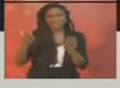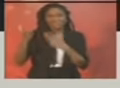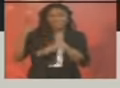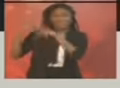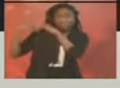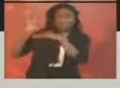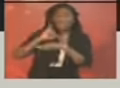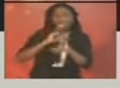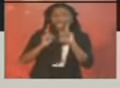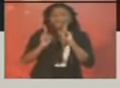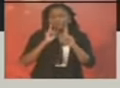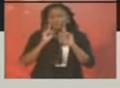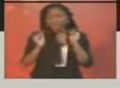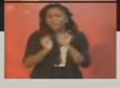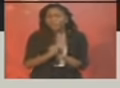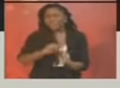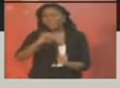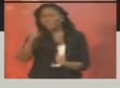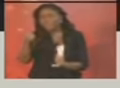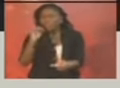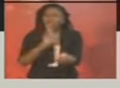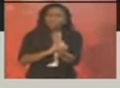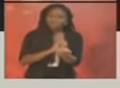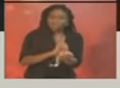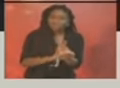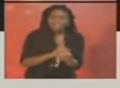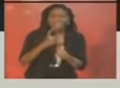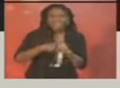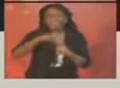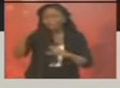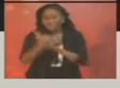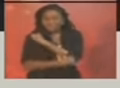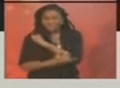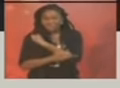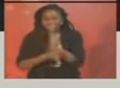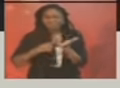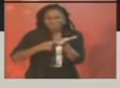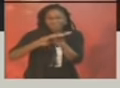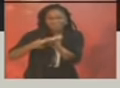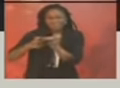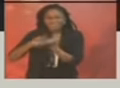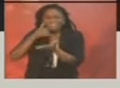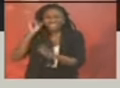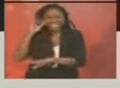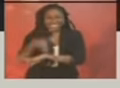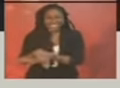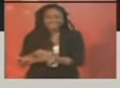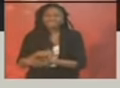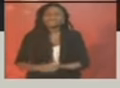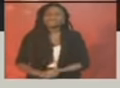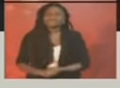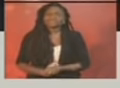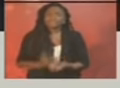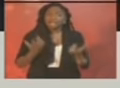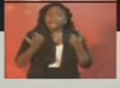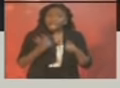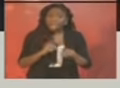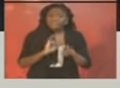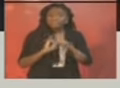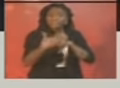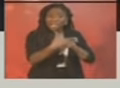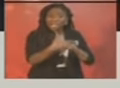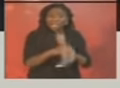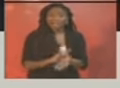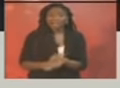region this morning and also last night. And so far, although we have had some cases of MSC in Bahamas, Jamaica,